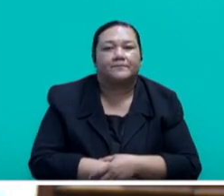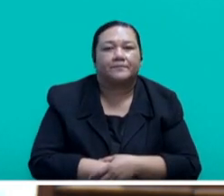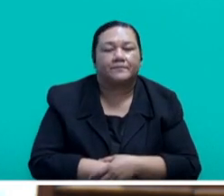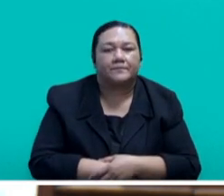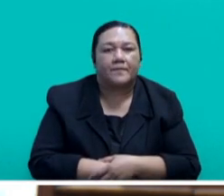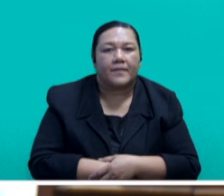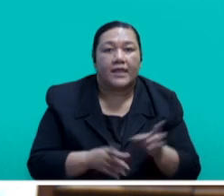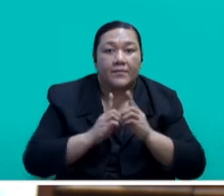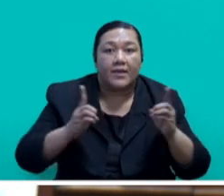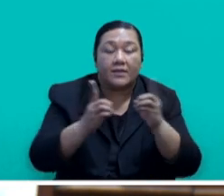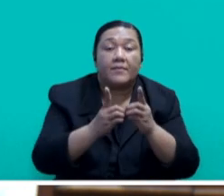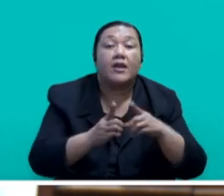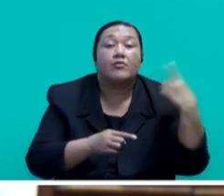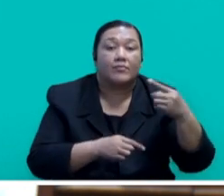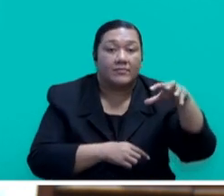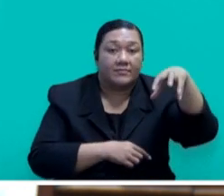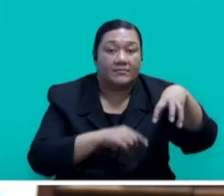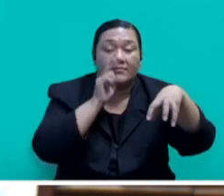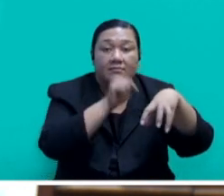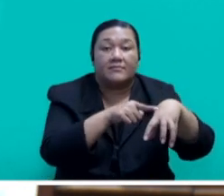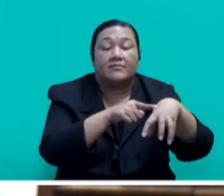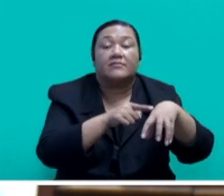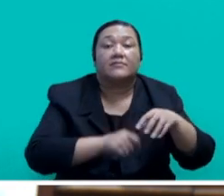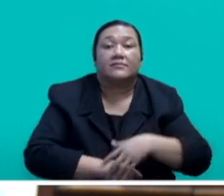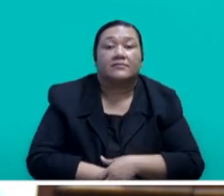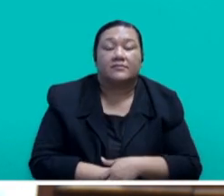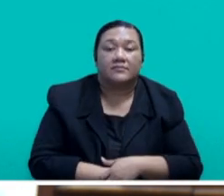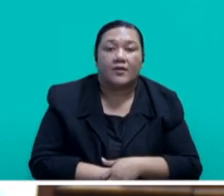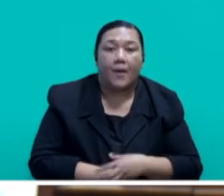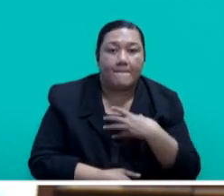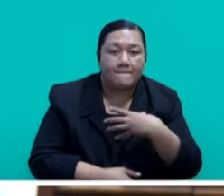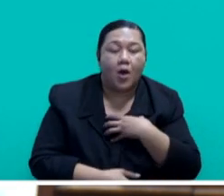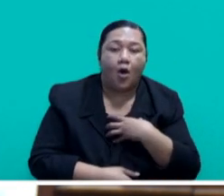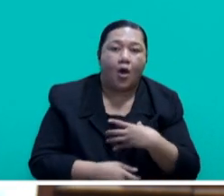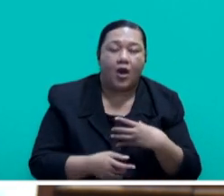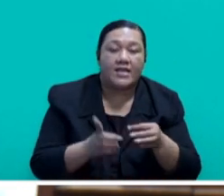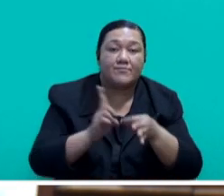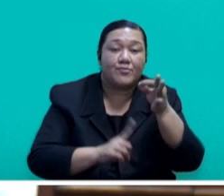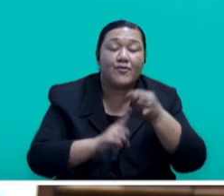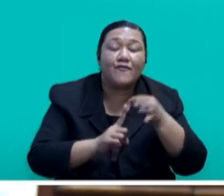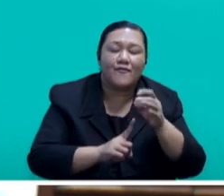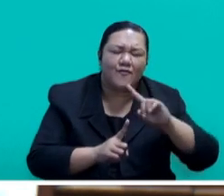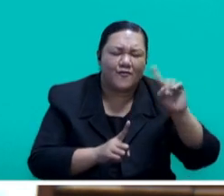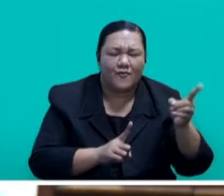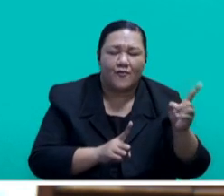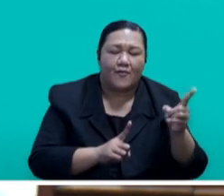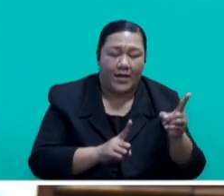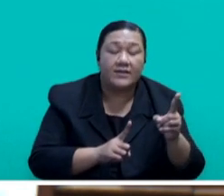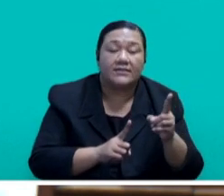Department of Public Enterprise, Mr. Speaker, sir, to further improve performance of our public enterprise